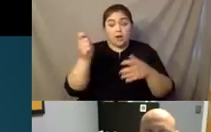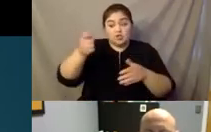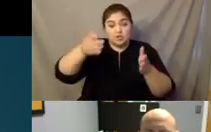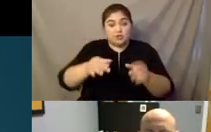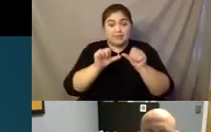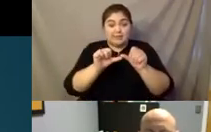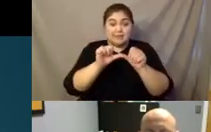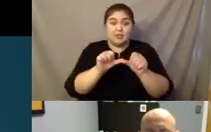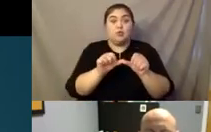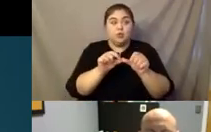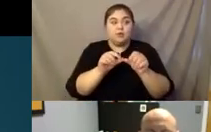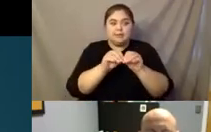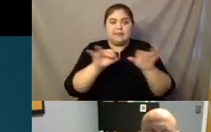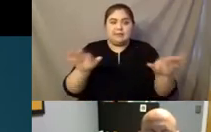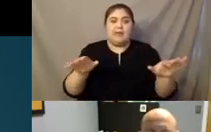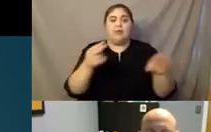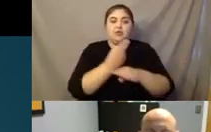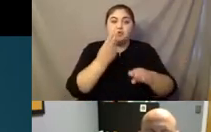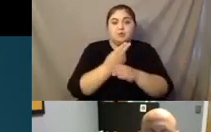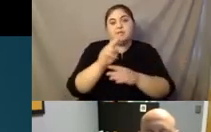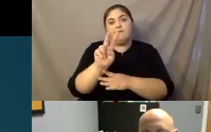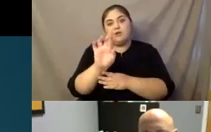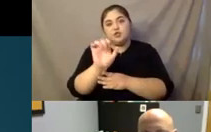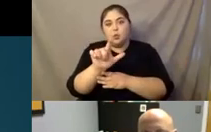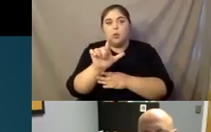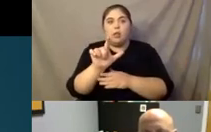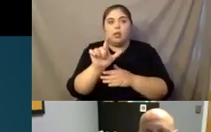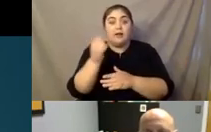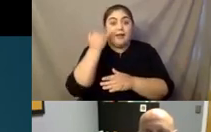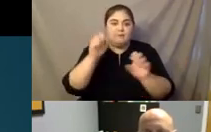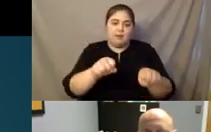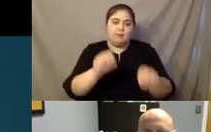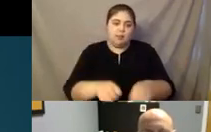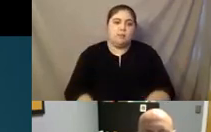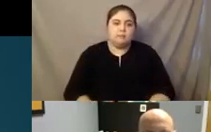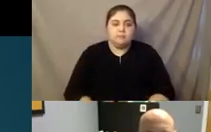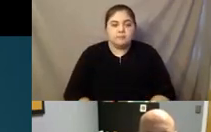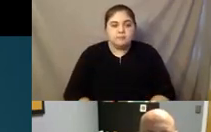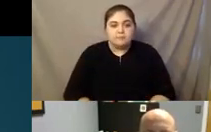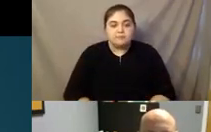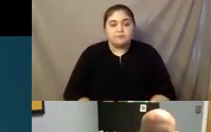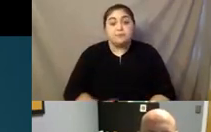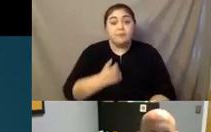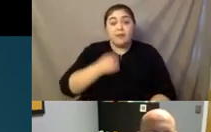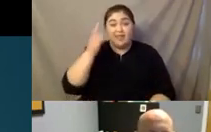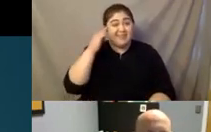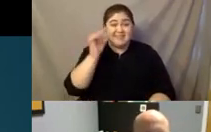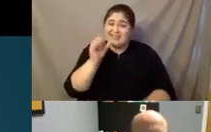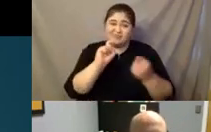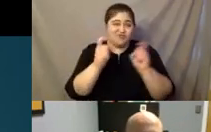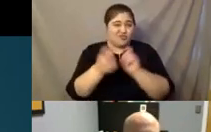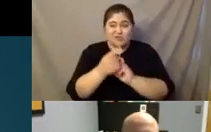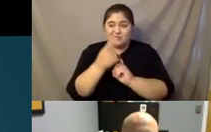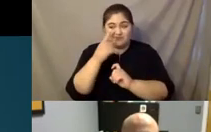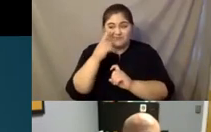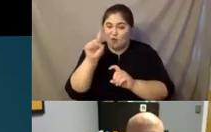their use of virtual proceedings whenever legally permissible and possible. So I think this isn't going to change for a while for us, even